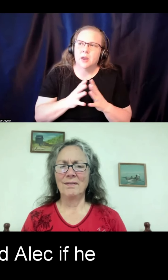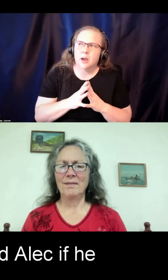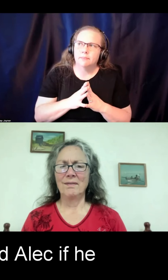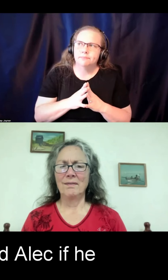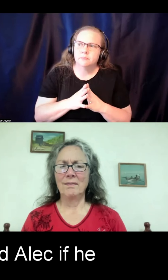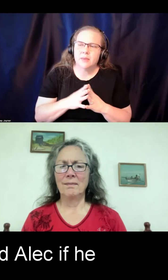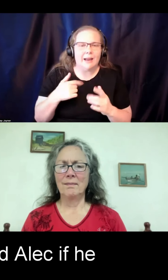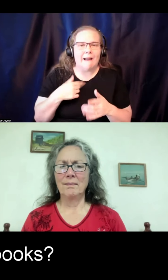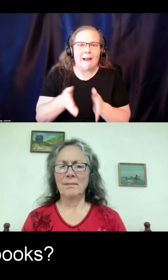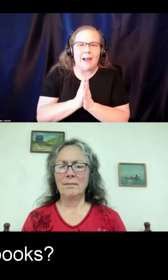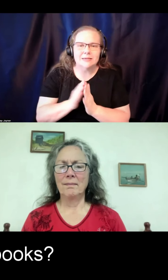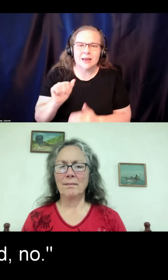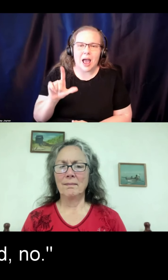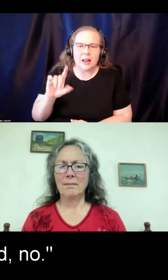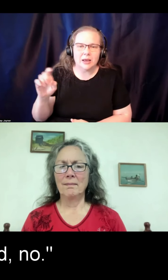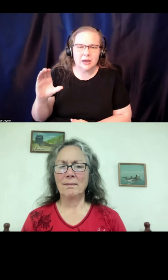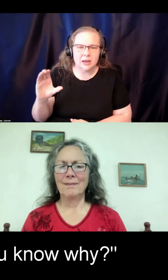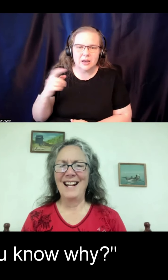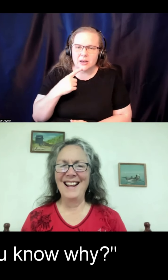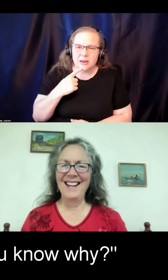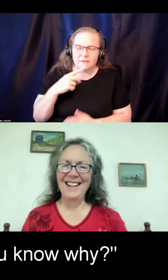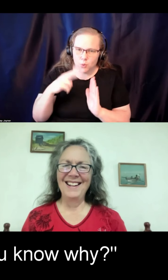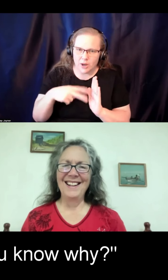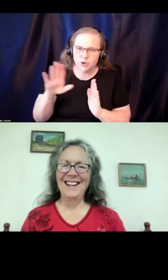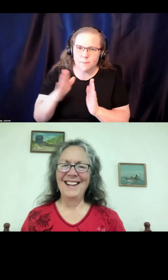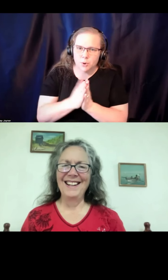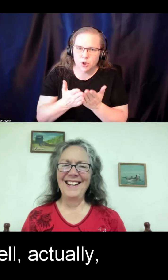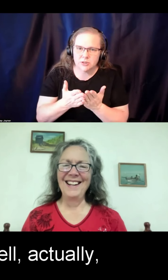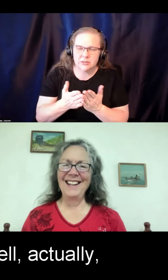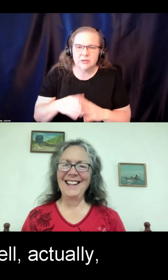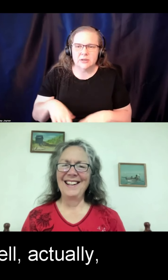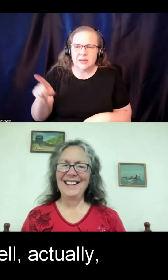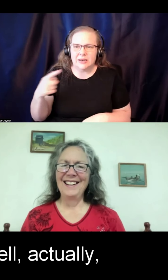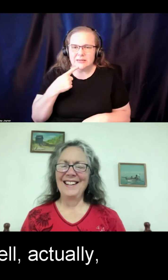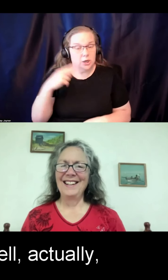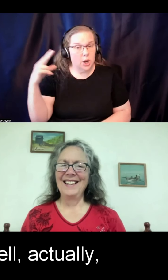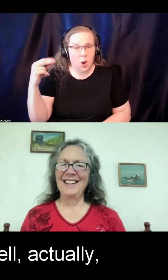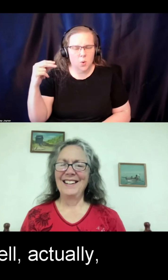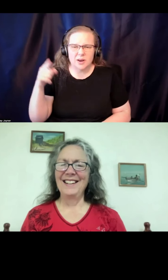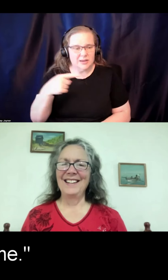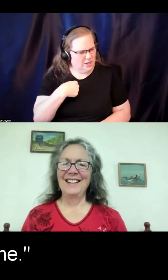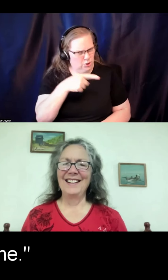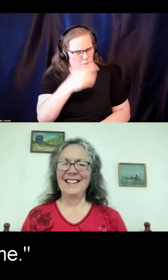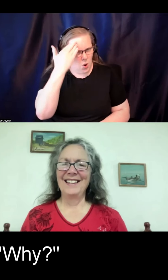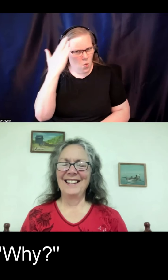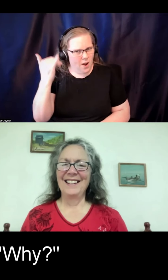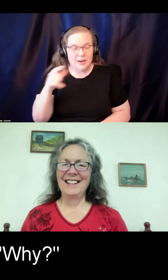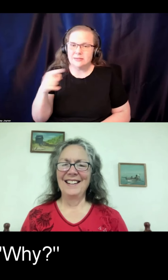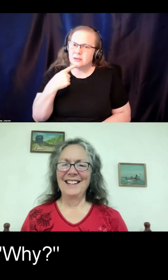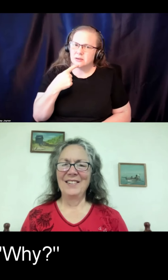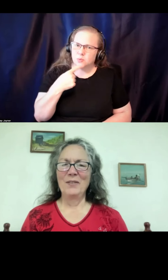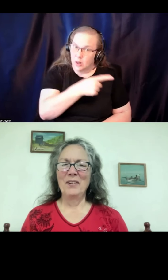I asked Alec if he read your books, and he said no. And I said, "Do you know why?" And he said, "Well, actually, he told me." And I